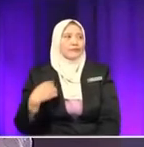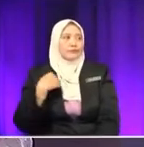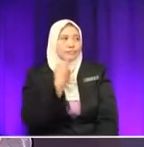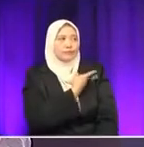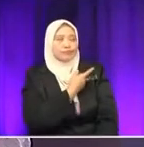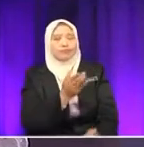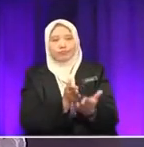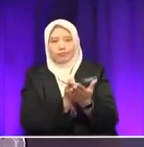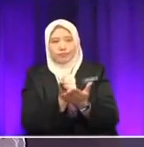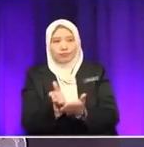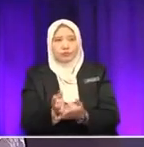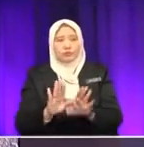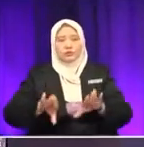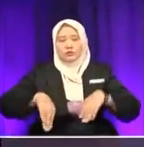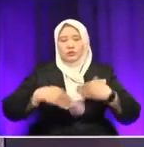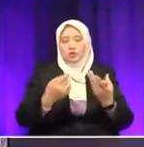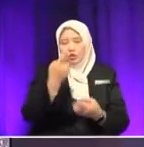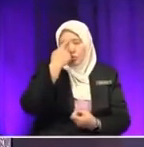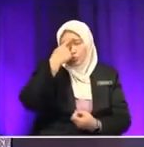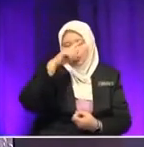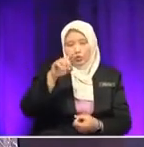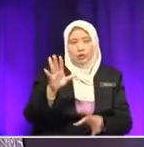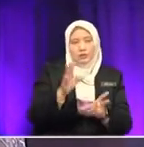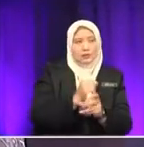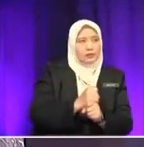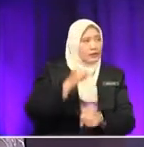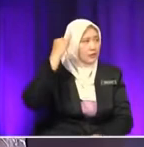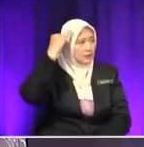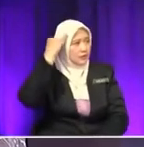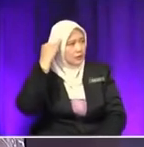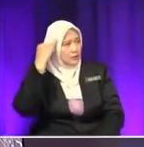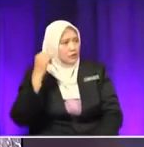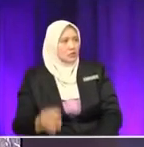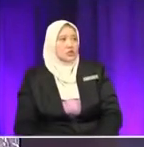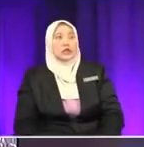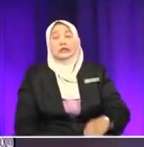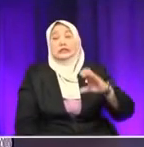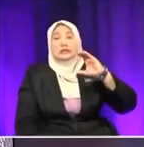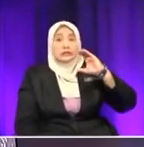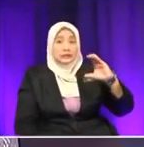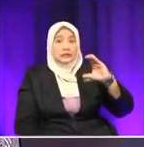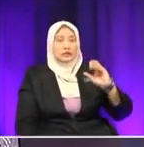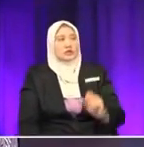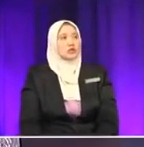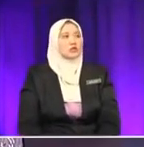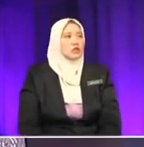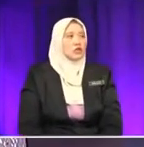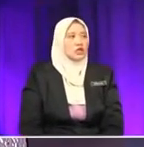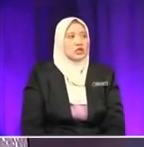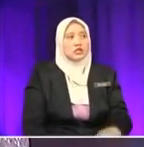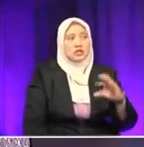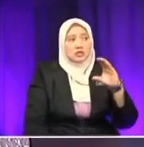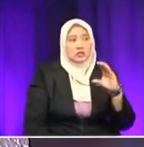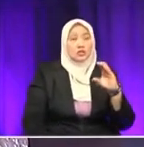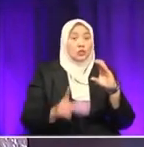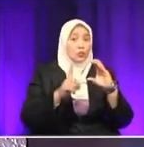we generate ideas for our C, because that is quite difficult. Mm-hmm. Okay, now this is C1, mm-hmm.